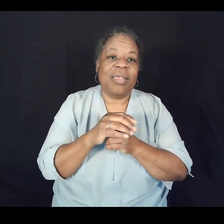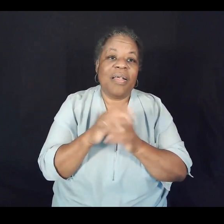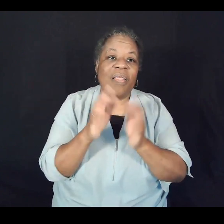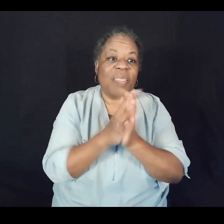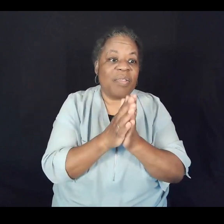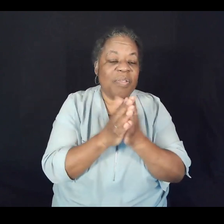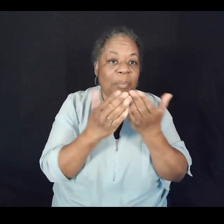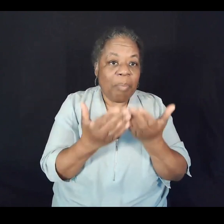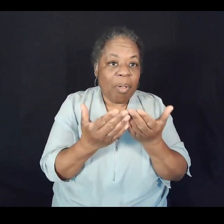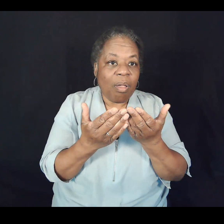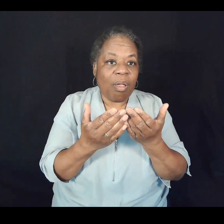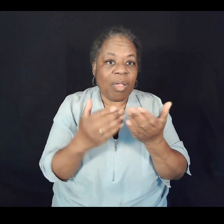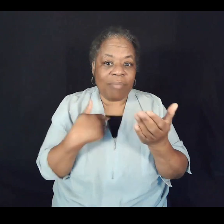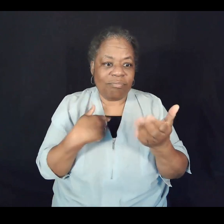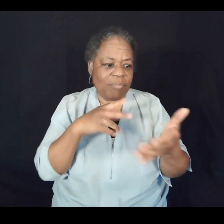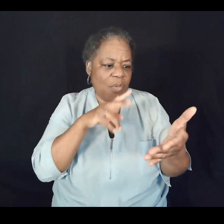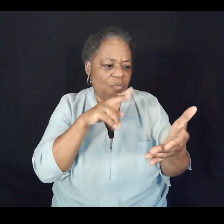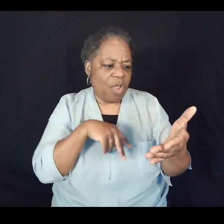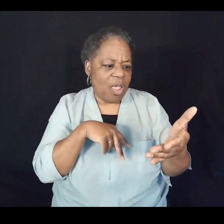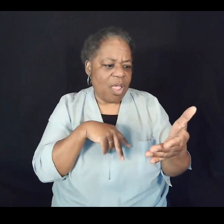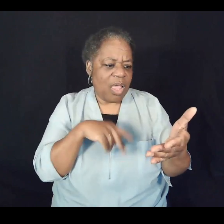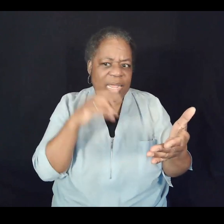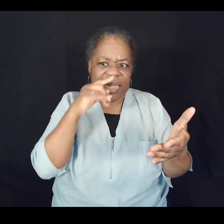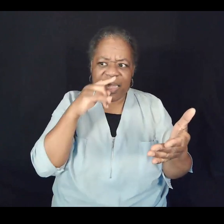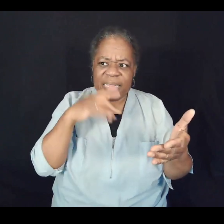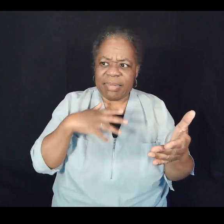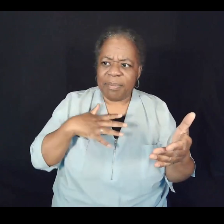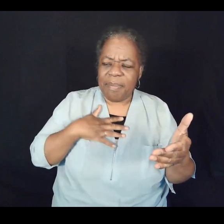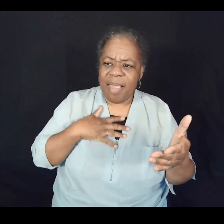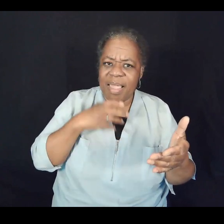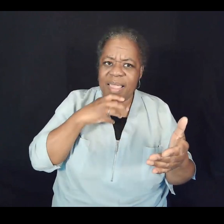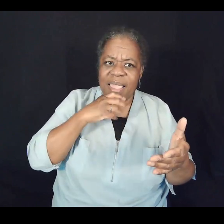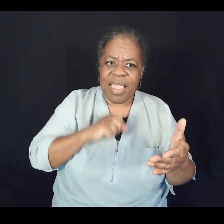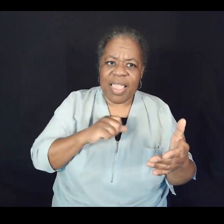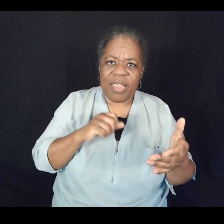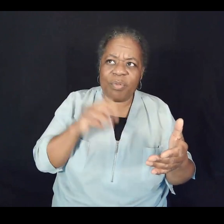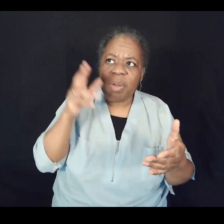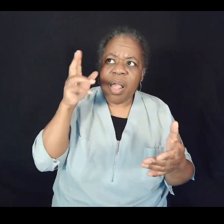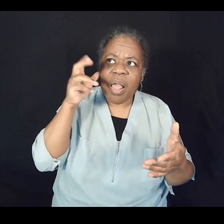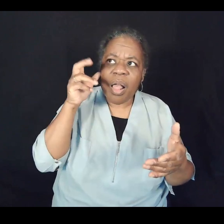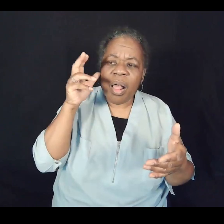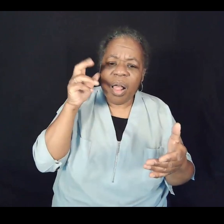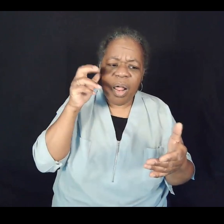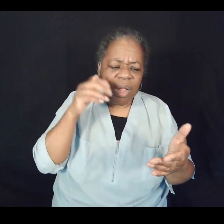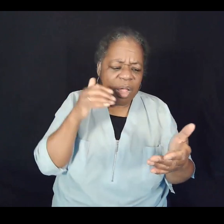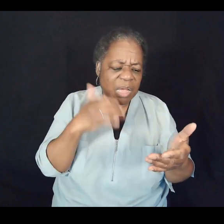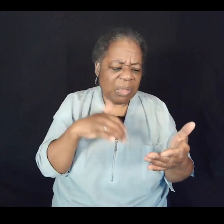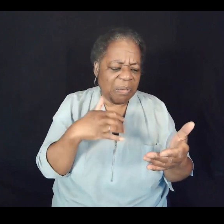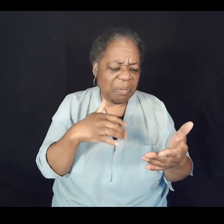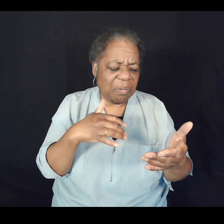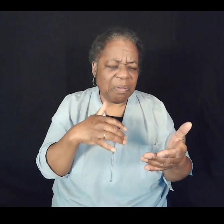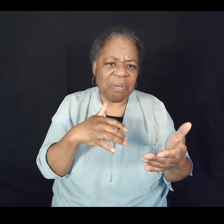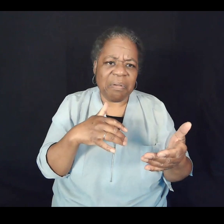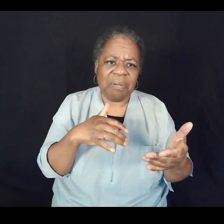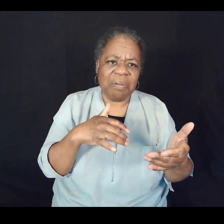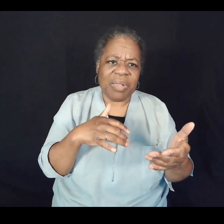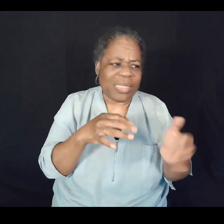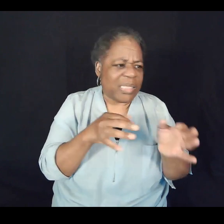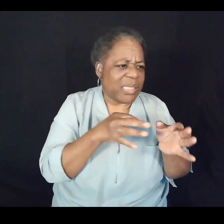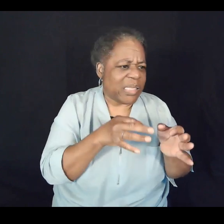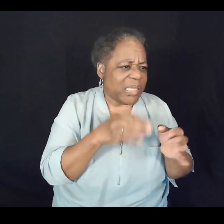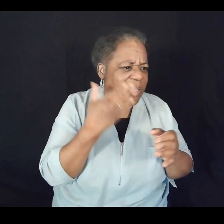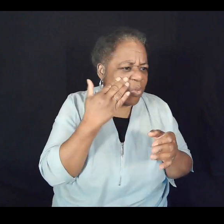understanding that kids my age were like overhearing and then filling in our own blanks and telling each other, you don't want to get